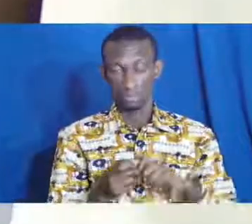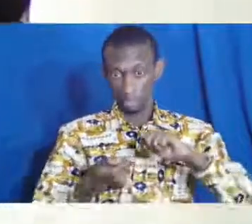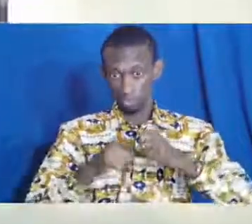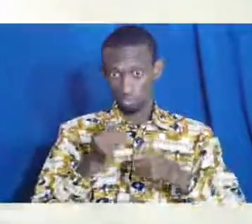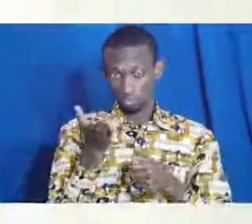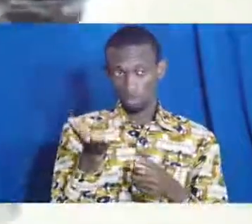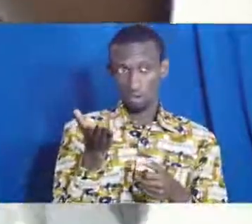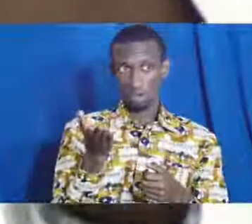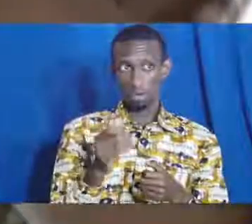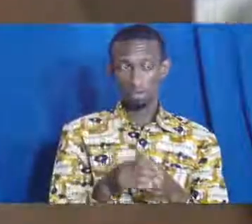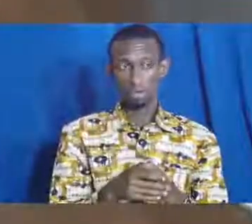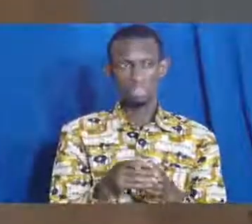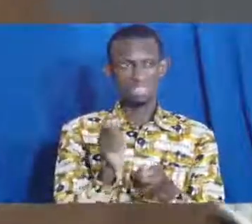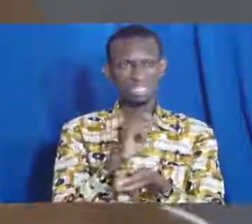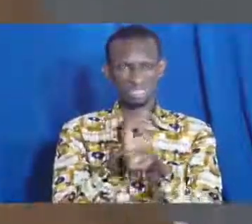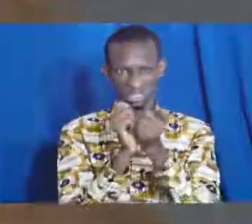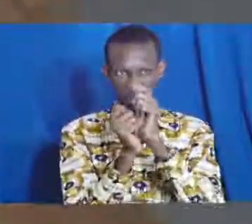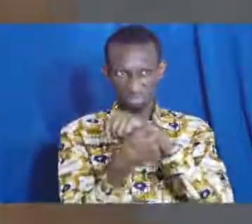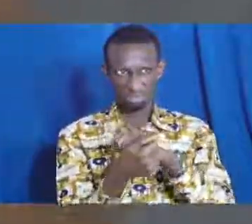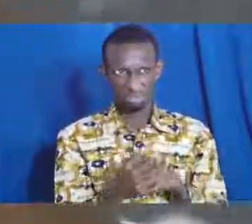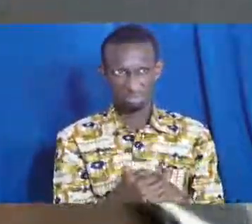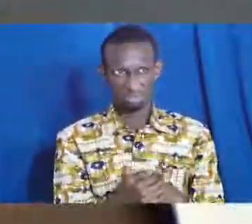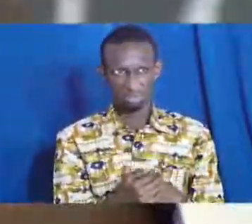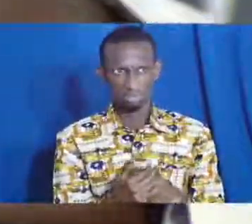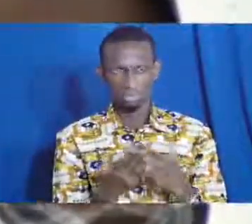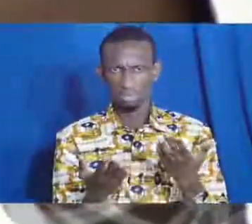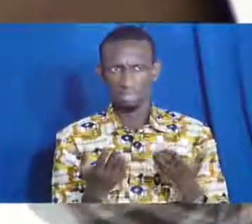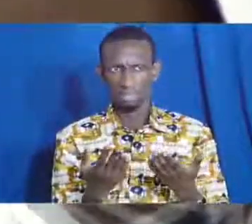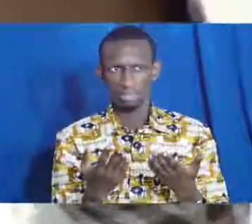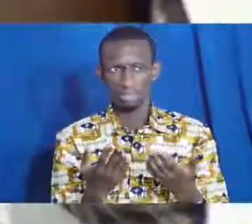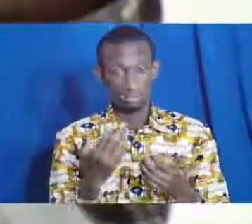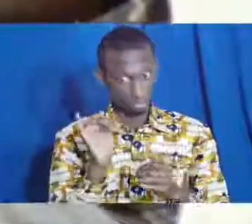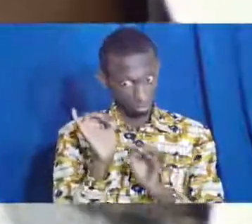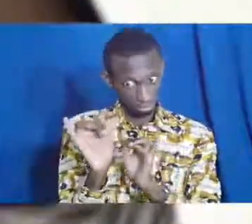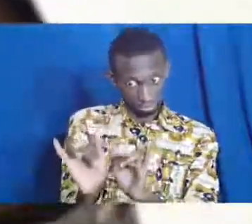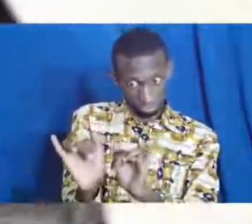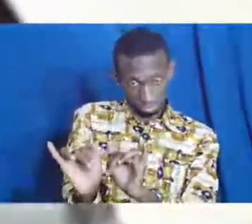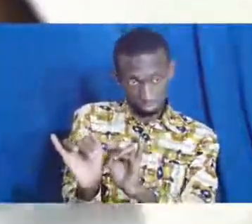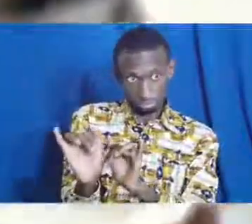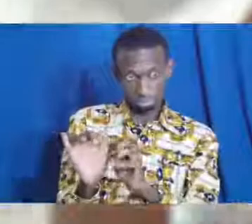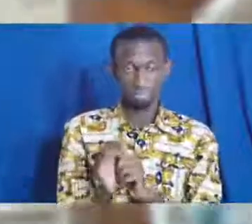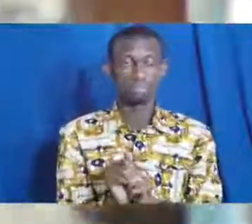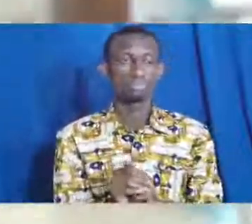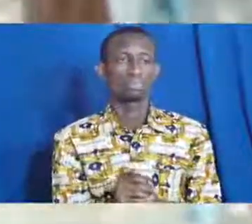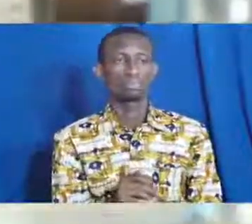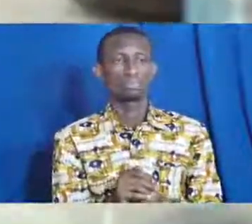the metal is changing. So we'll just have to leave it there and just keep